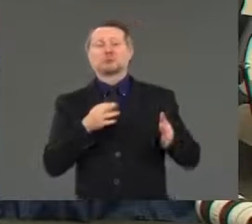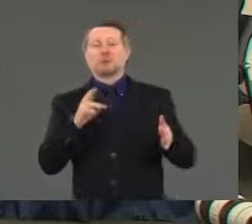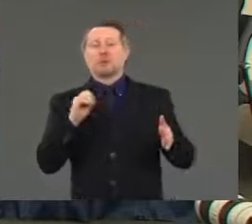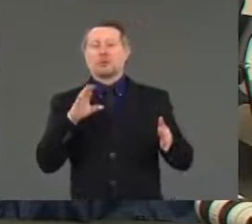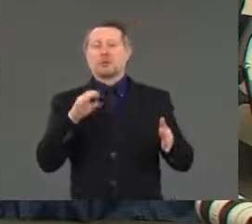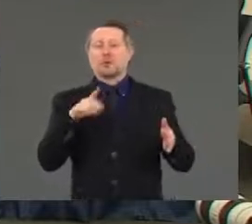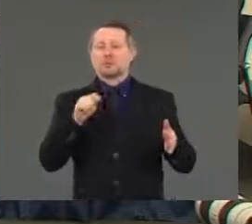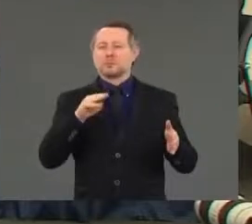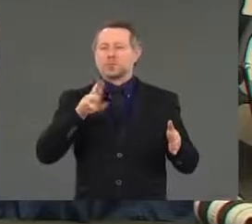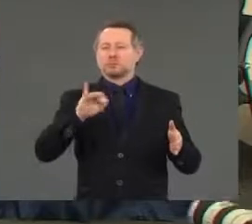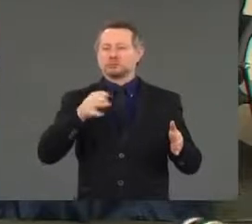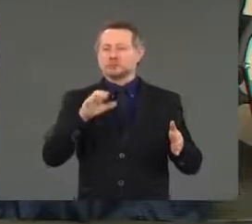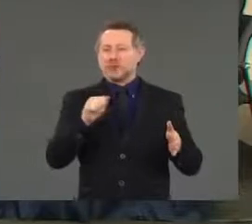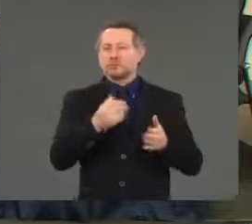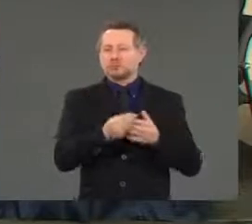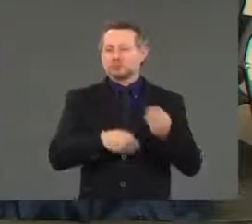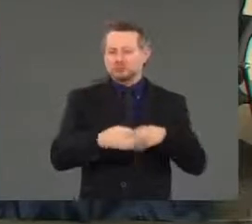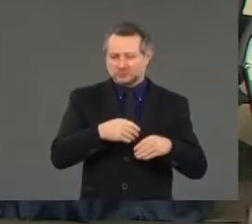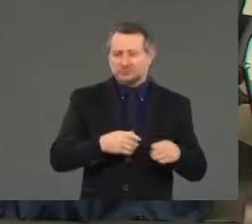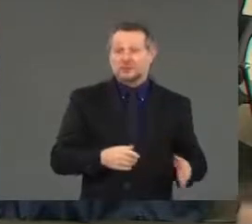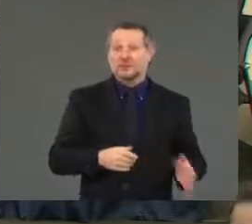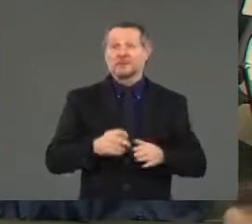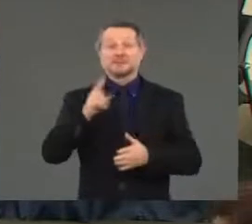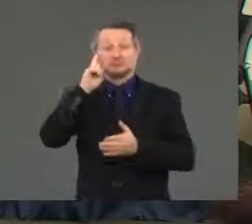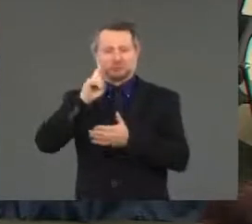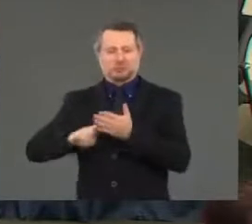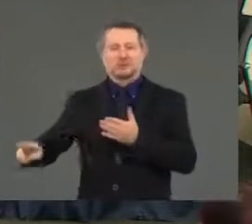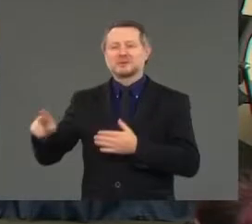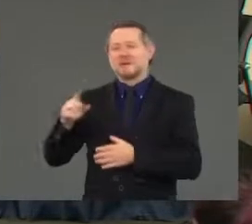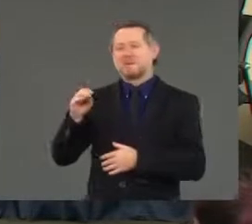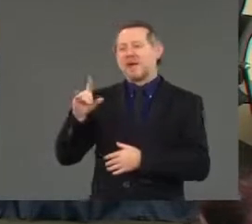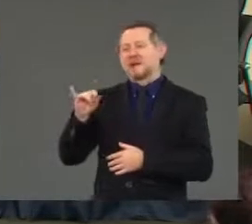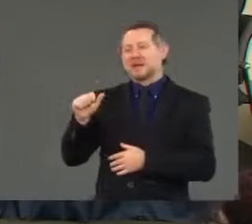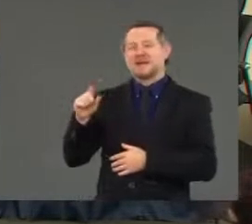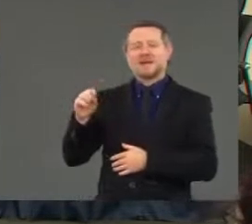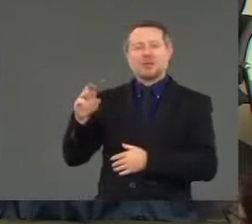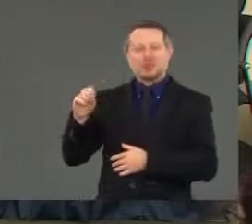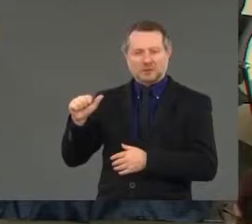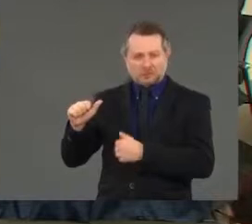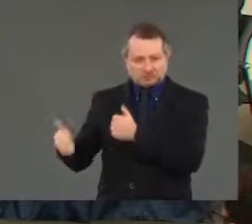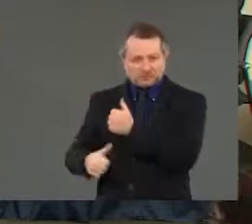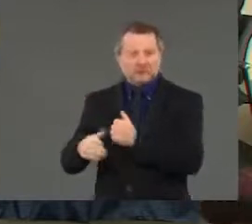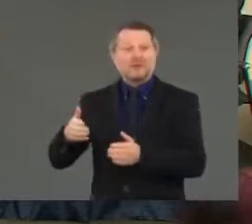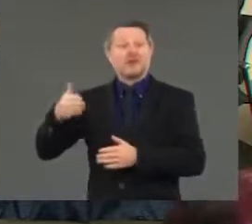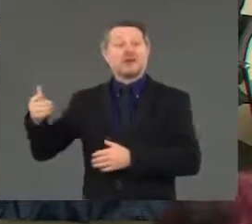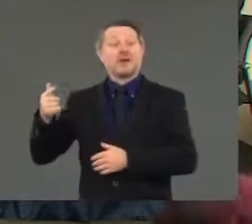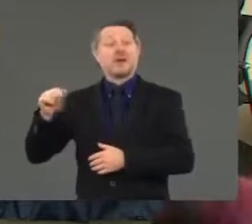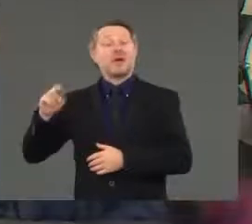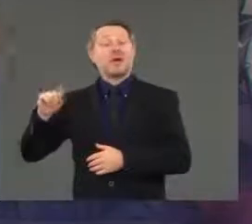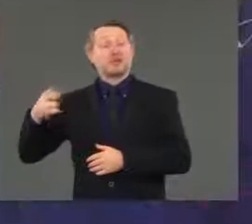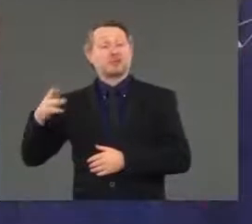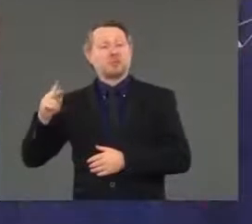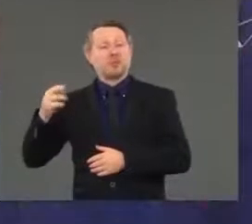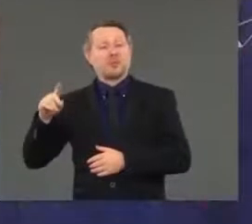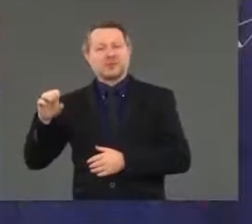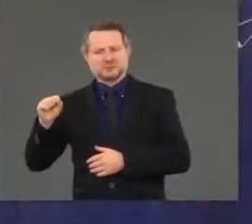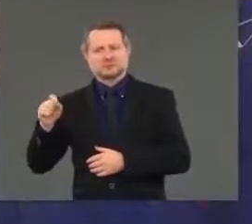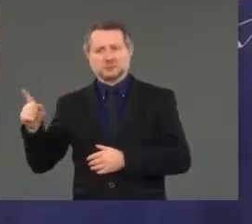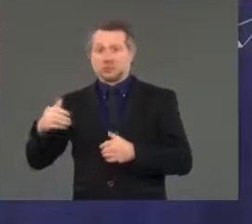Gareth Rhodes, young genius. Total hospitalizations down. Great news.